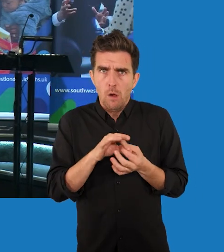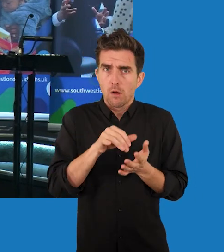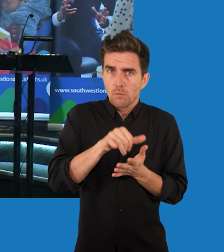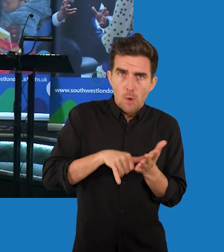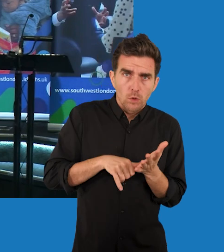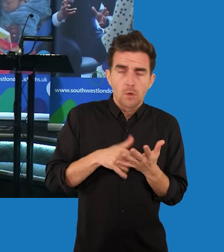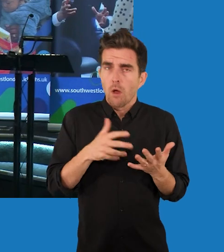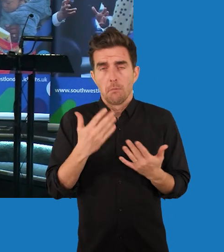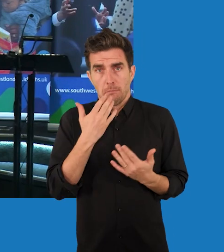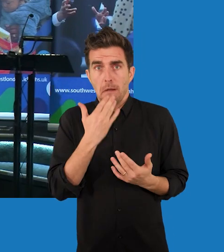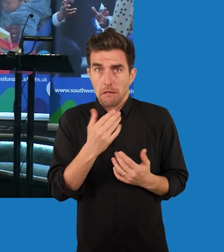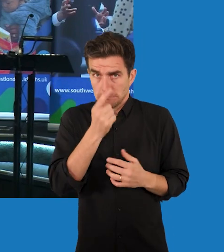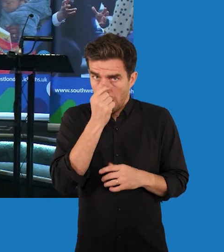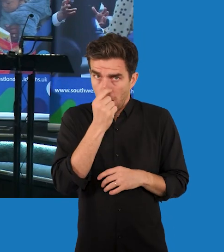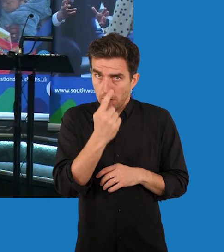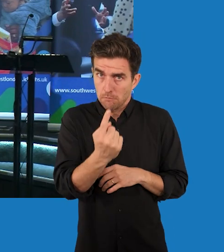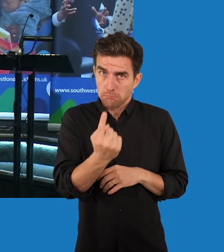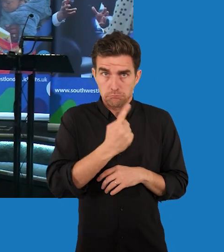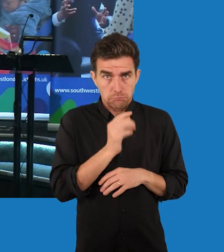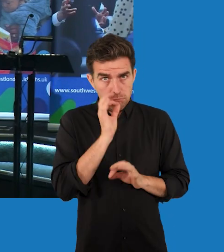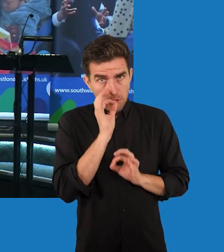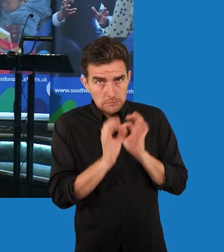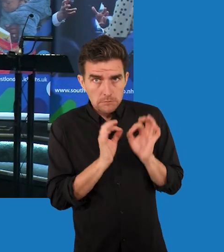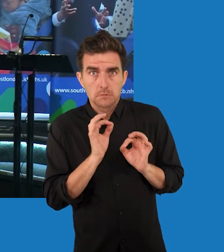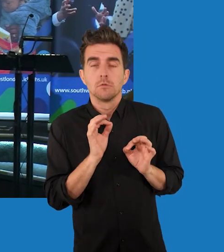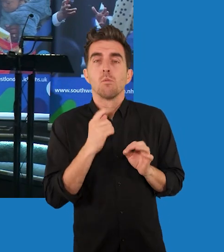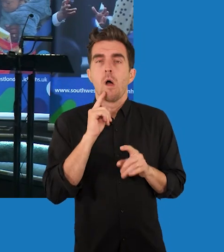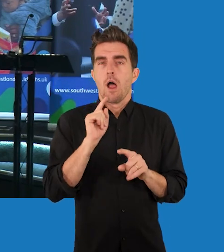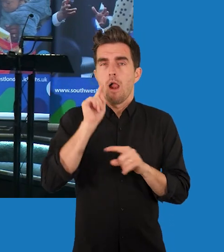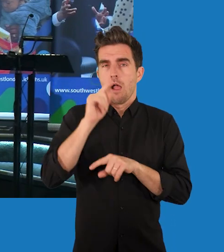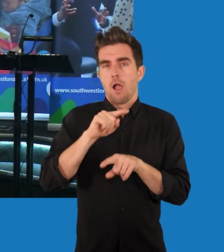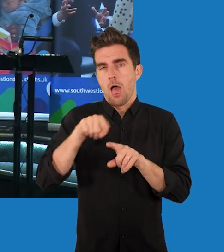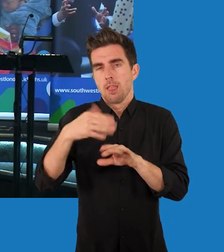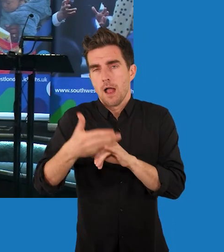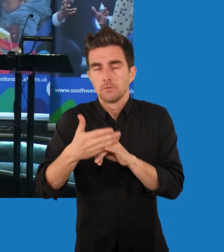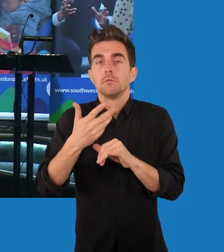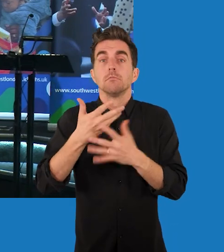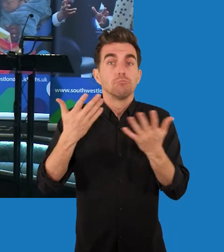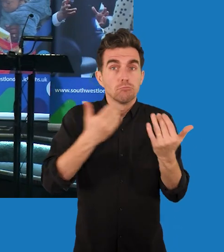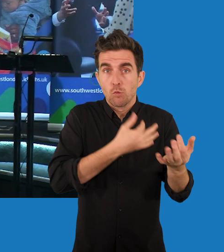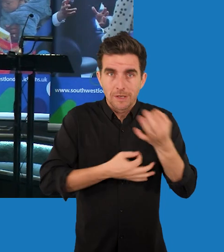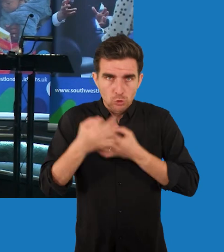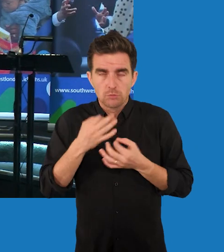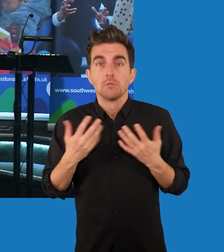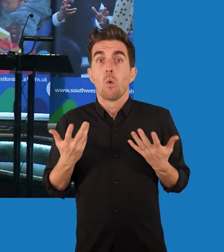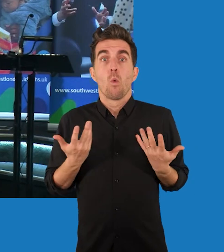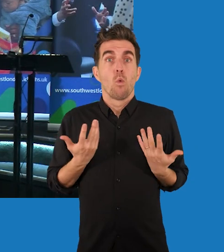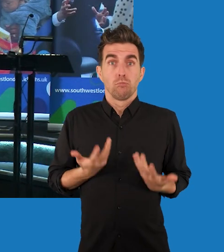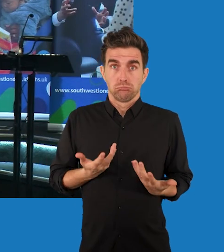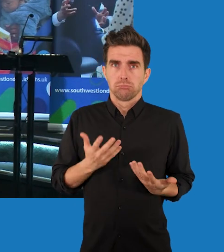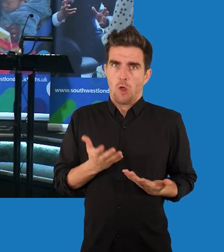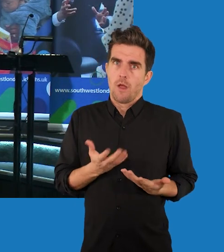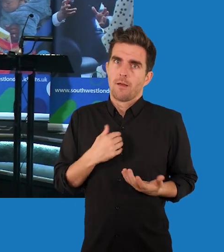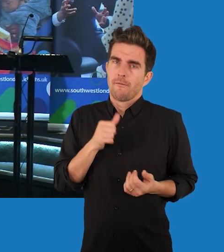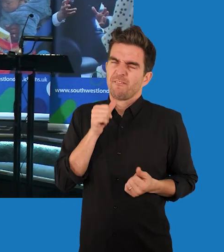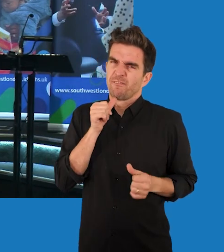from either of those reports, please do feel free to ask when we move into questions from members of the public. We're now coming on to